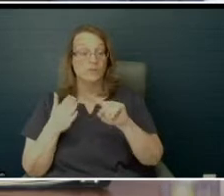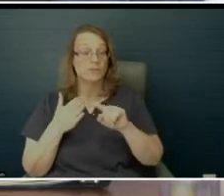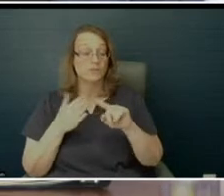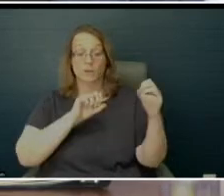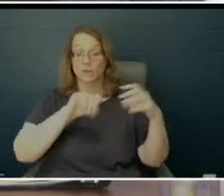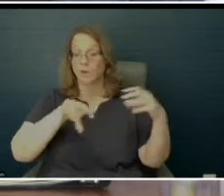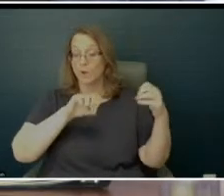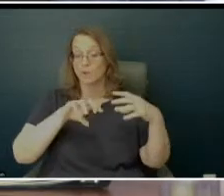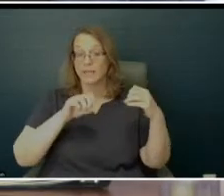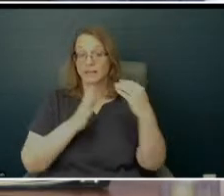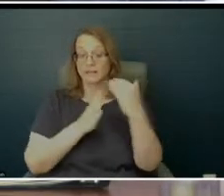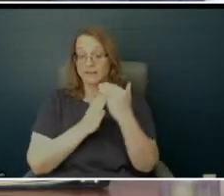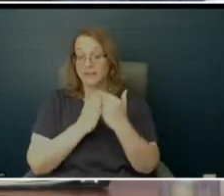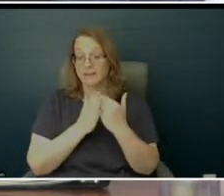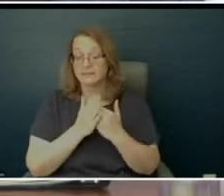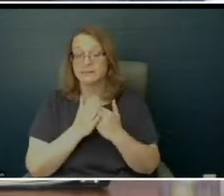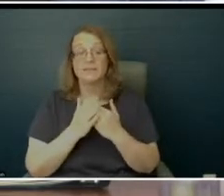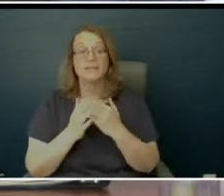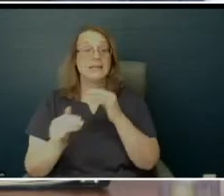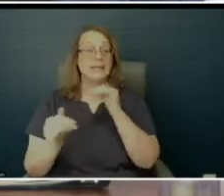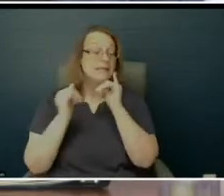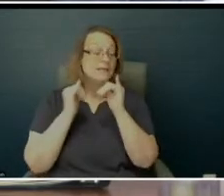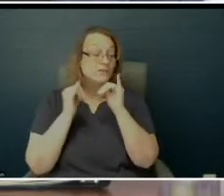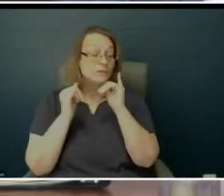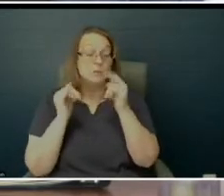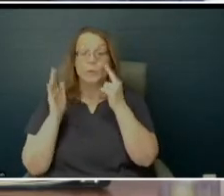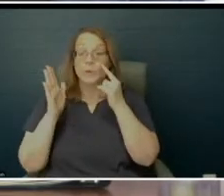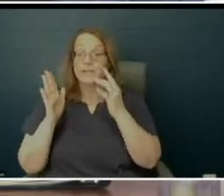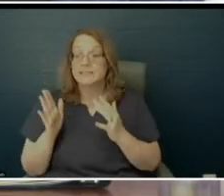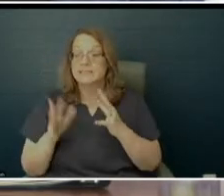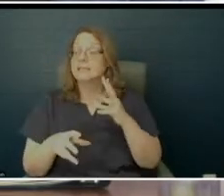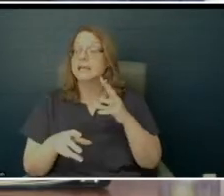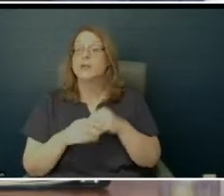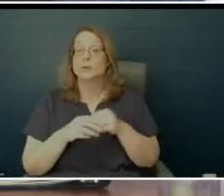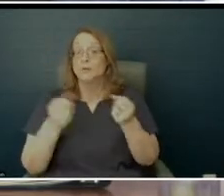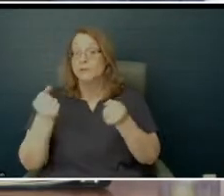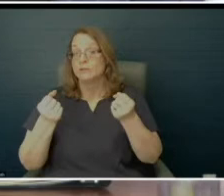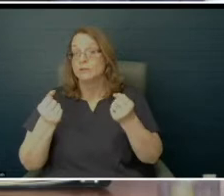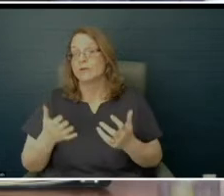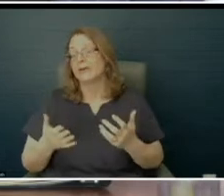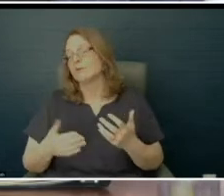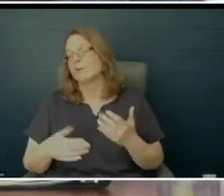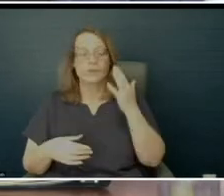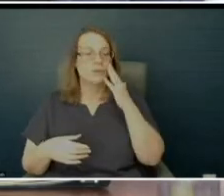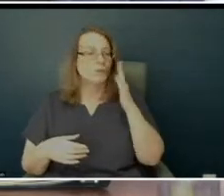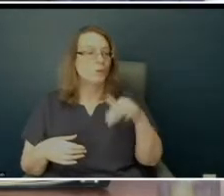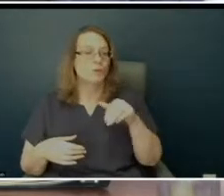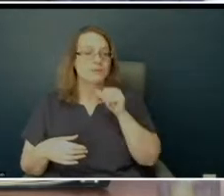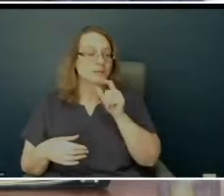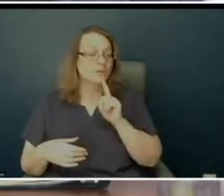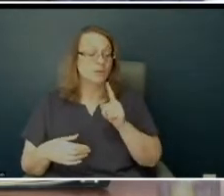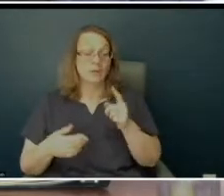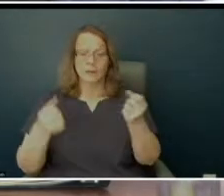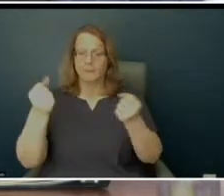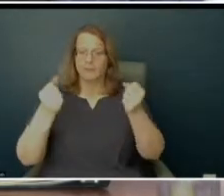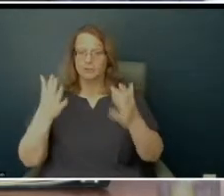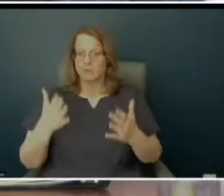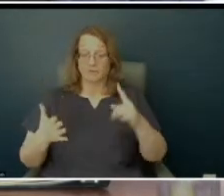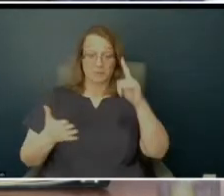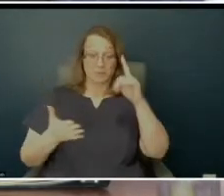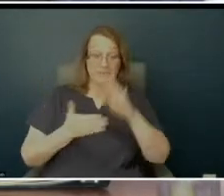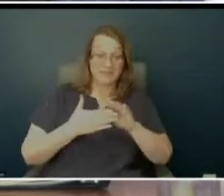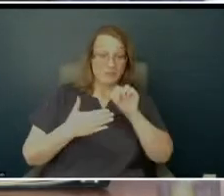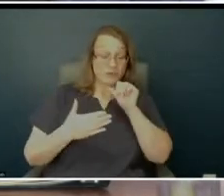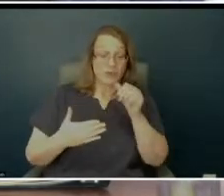interviewed witnesses, including, of course, the driver, and we knew it wasn't true. Whether the driver believed it or not was never clear to me, but it was just not